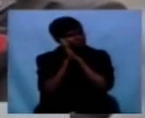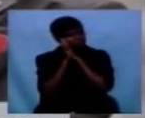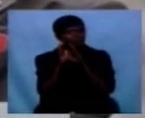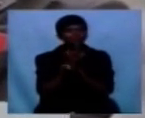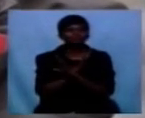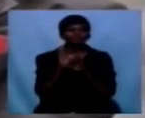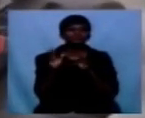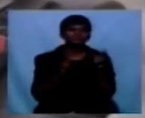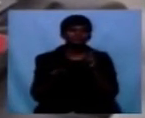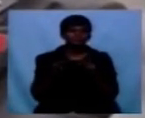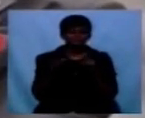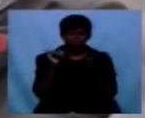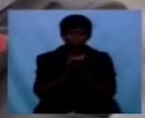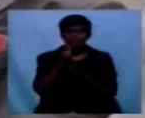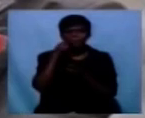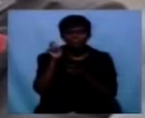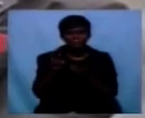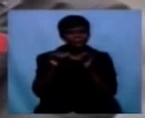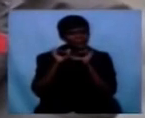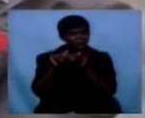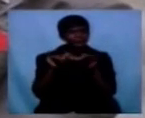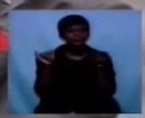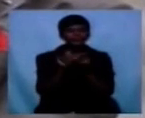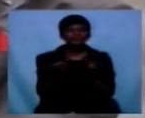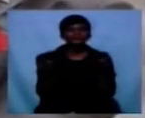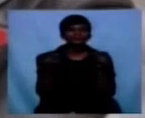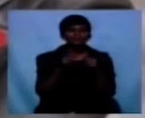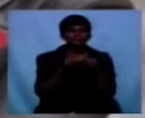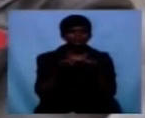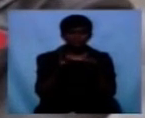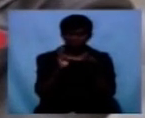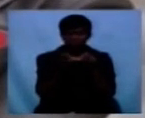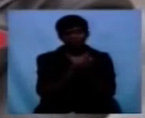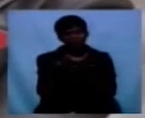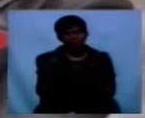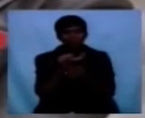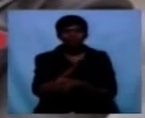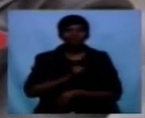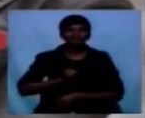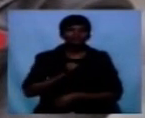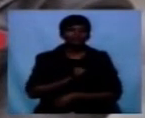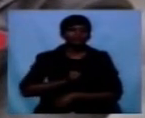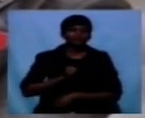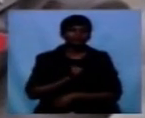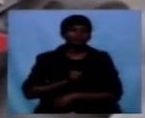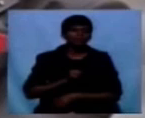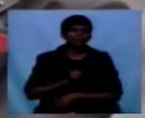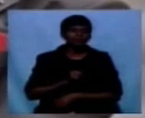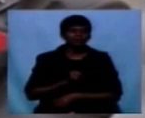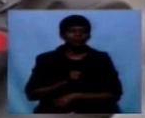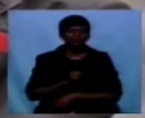people. With that, we must live by that mandate. If they fail, I'm sorry. I would love to